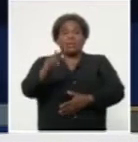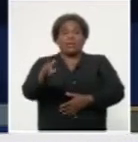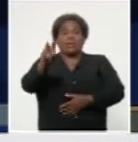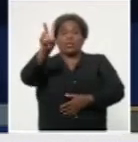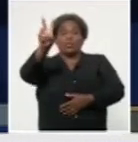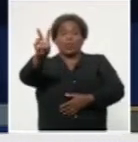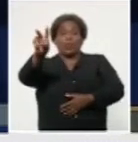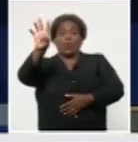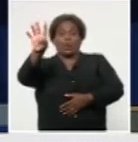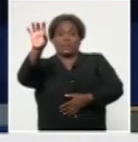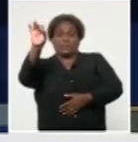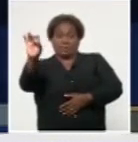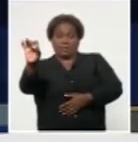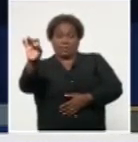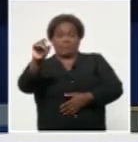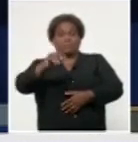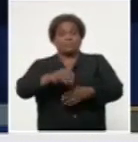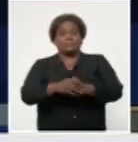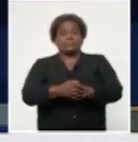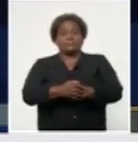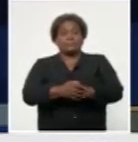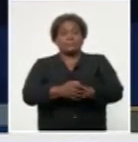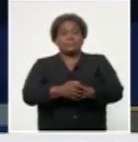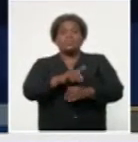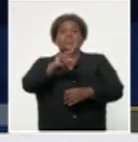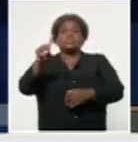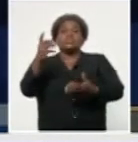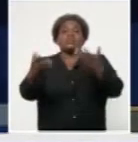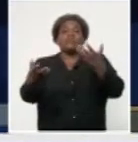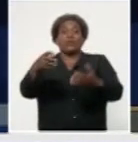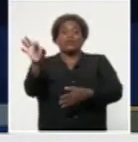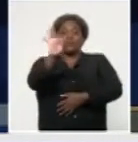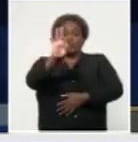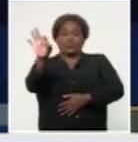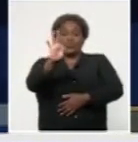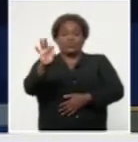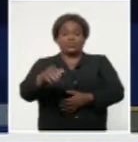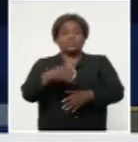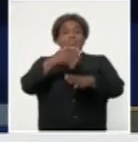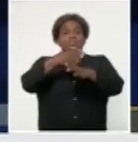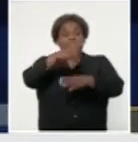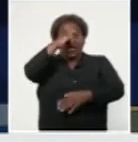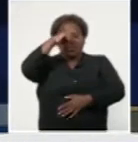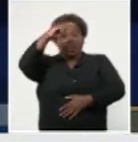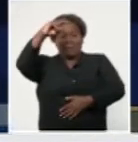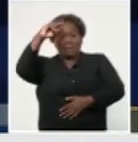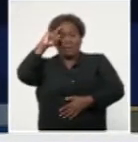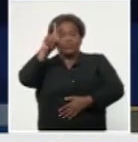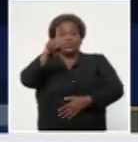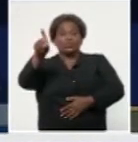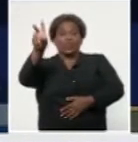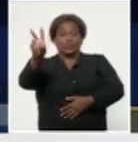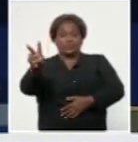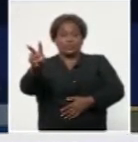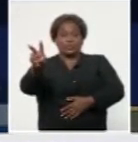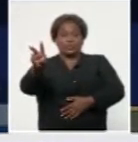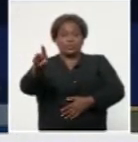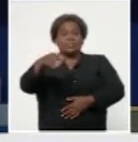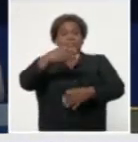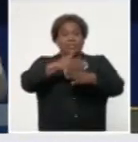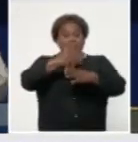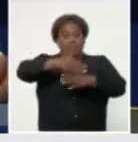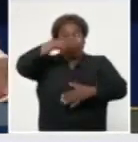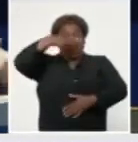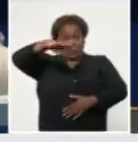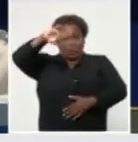2,297, Mayabeque 247 samples, Cienfuegos with 88, Sancti Espíritus 112, and Santiago